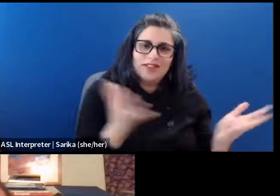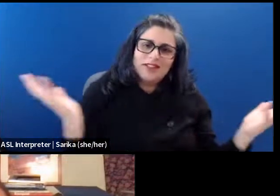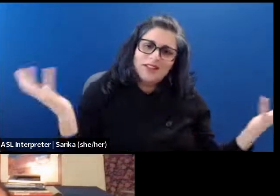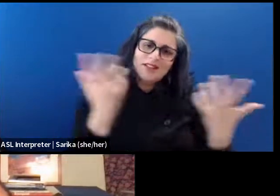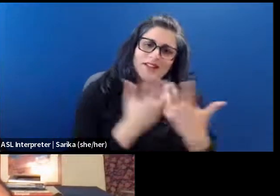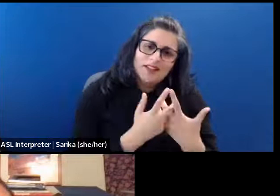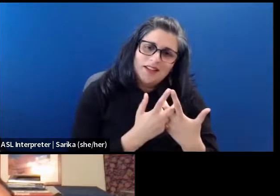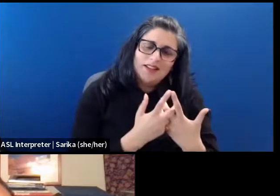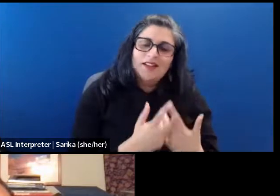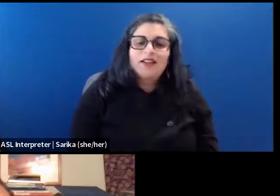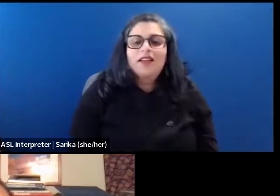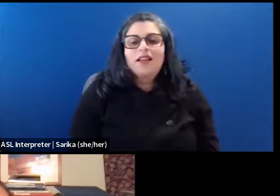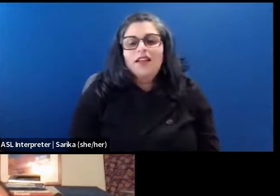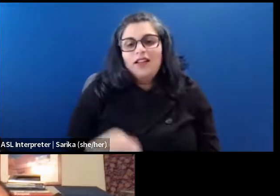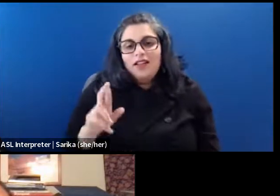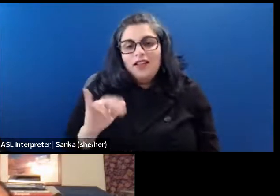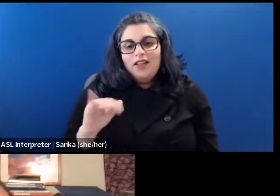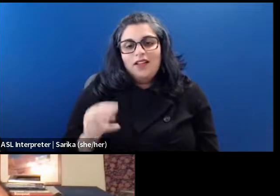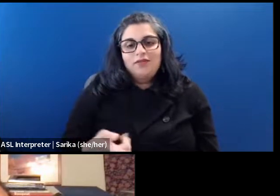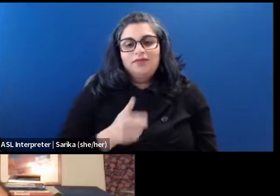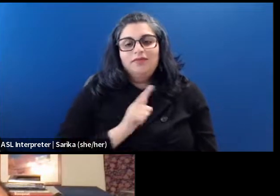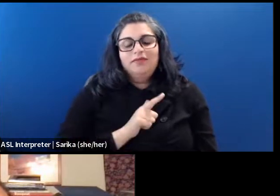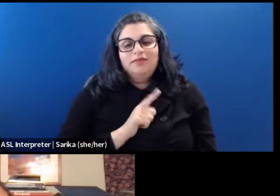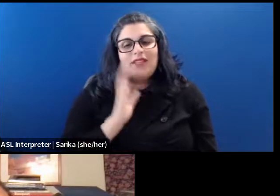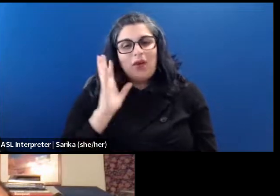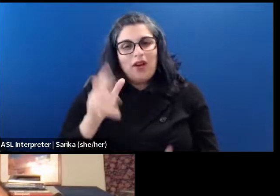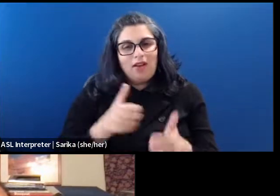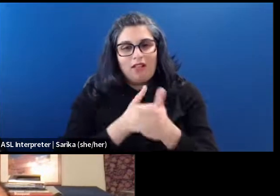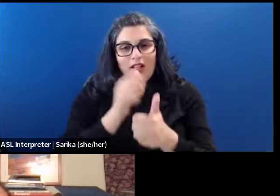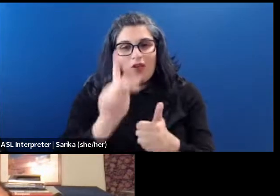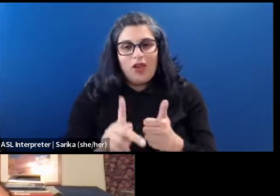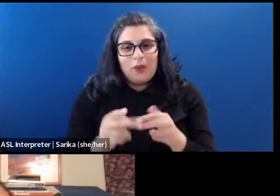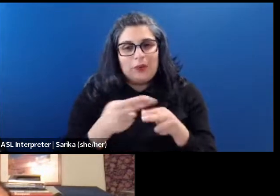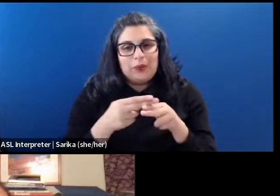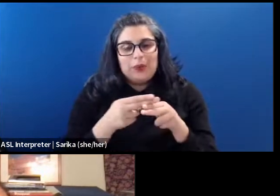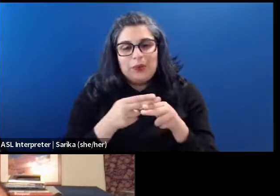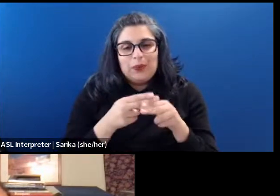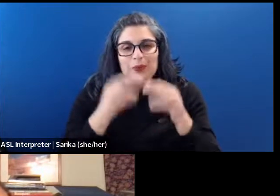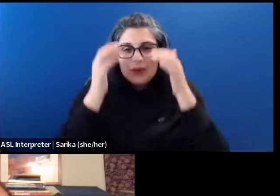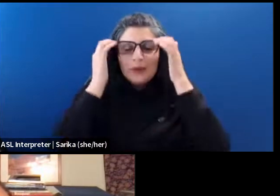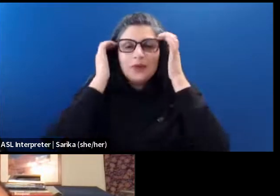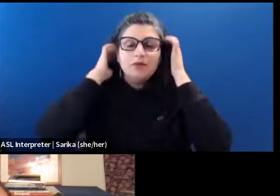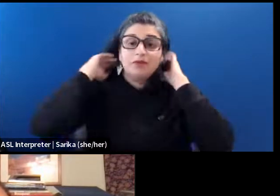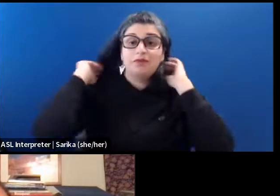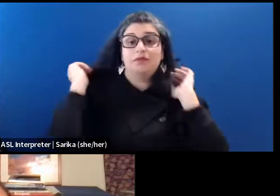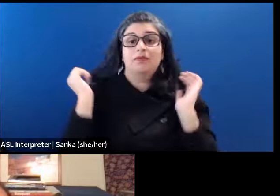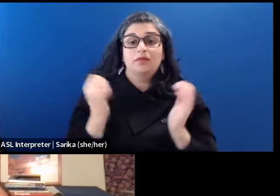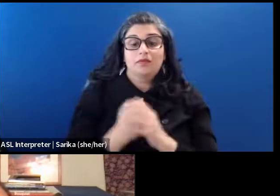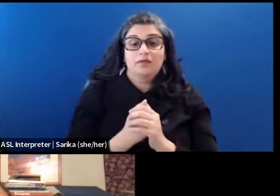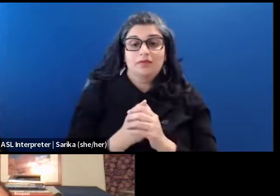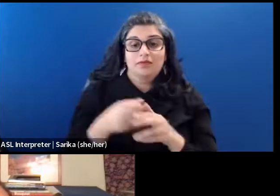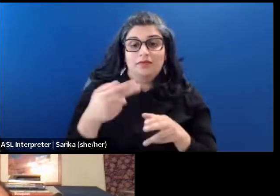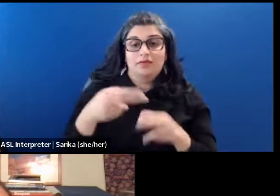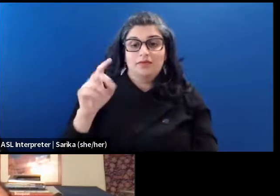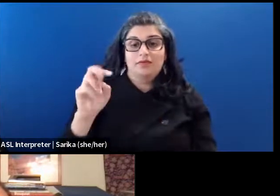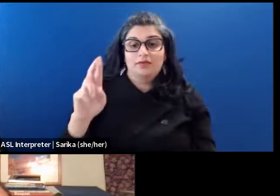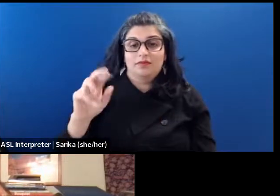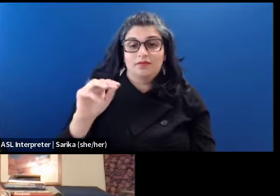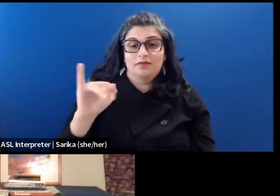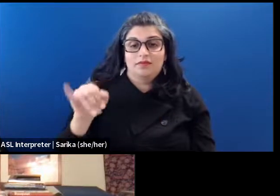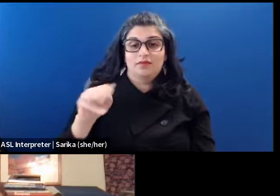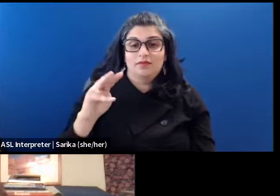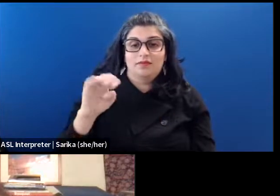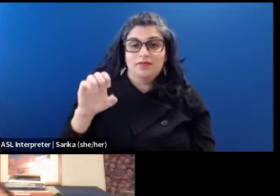Mm-hmm. Yeah, I just want to follow that up really quickly, very briefly, and mention Dr. Cohn, Dr. James